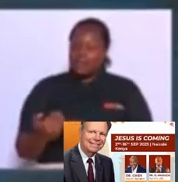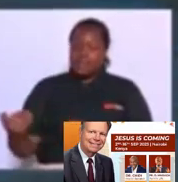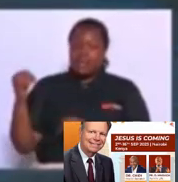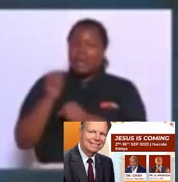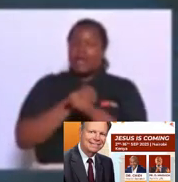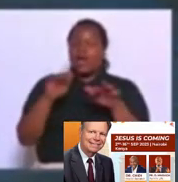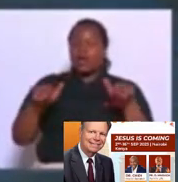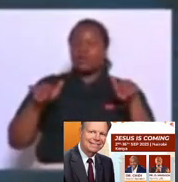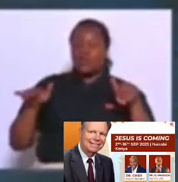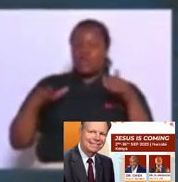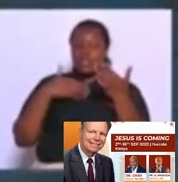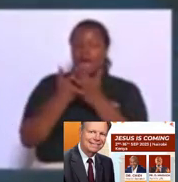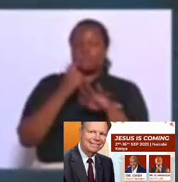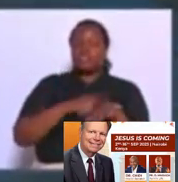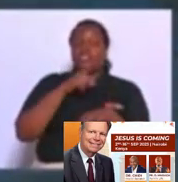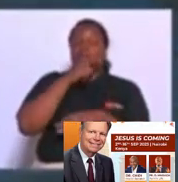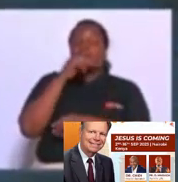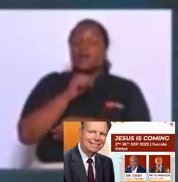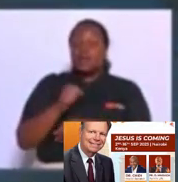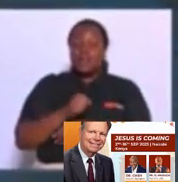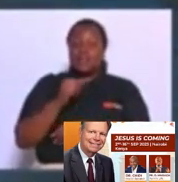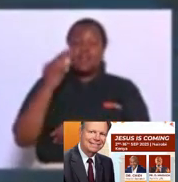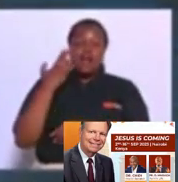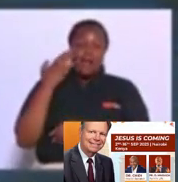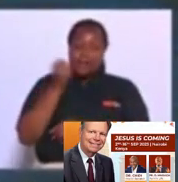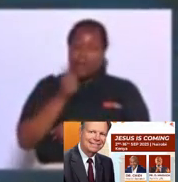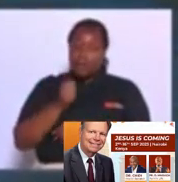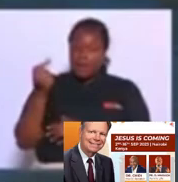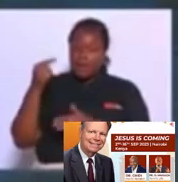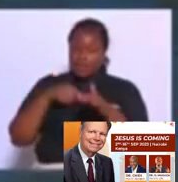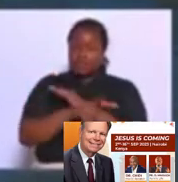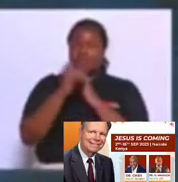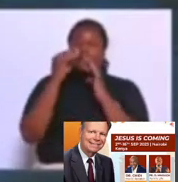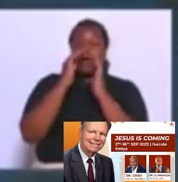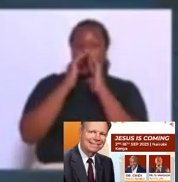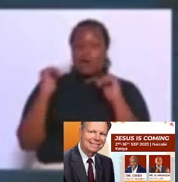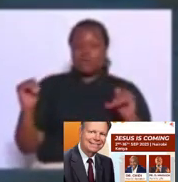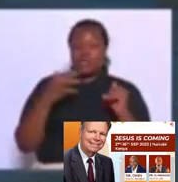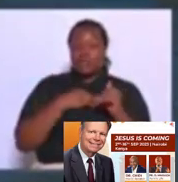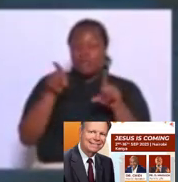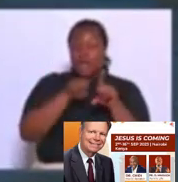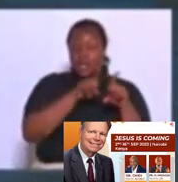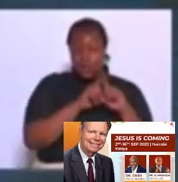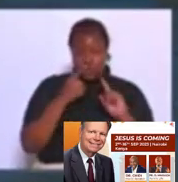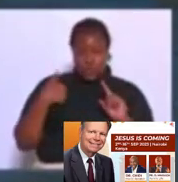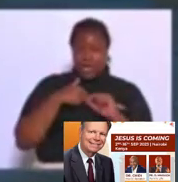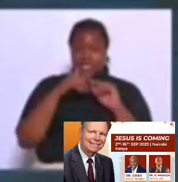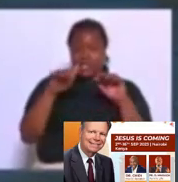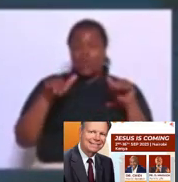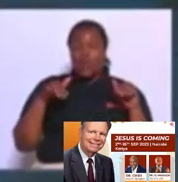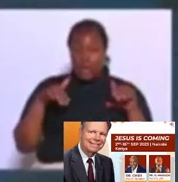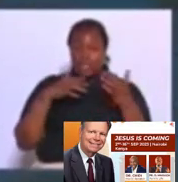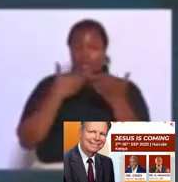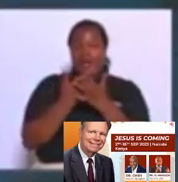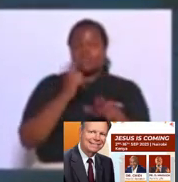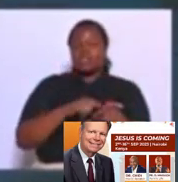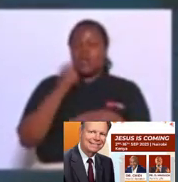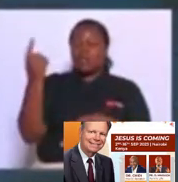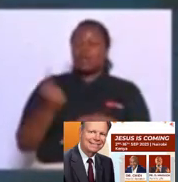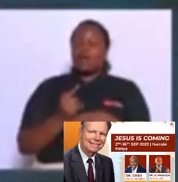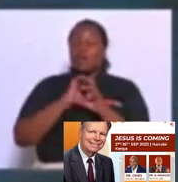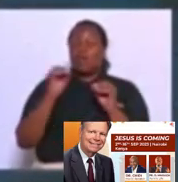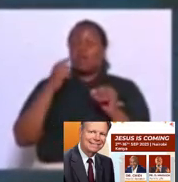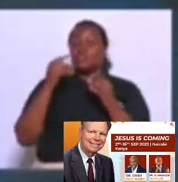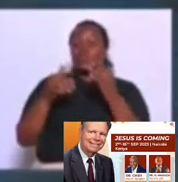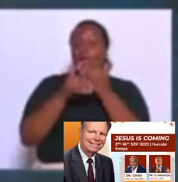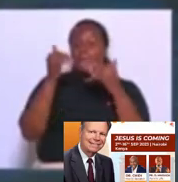and grandpa come to their home. Or we can't wait until they come to our home. So build